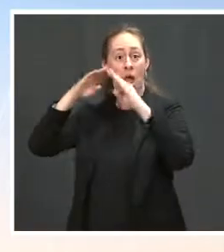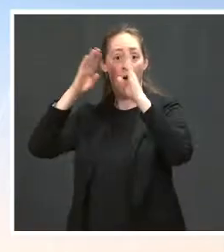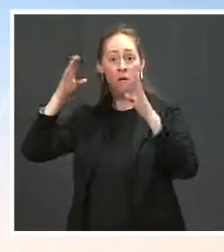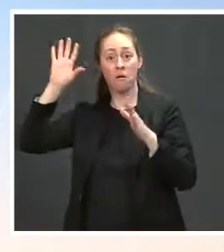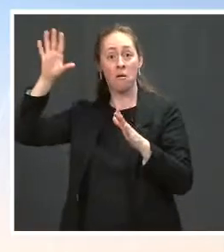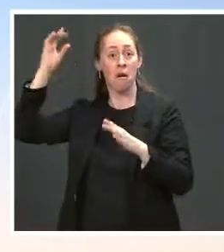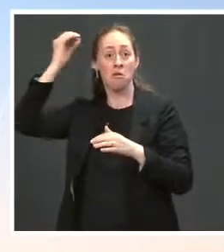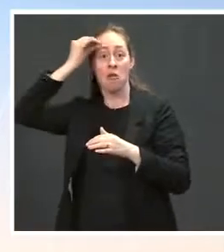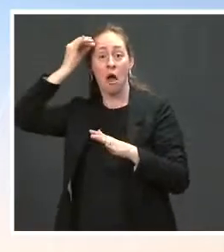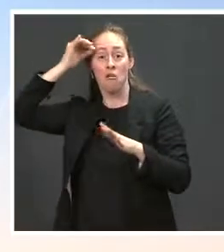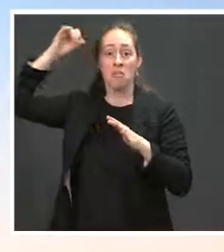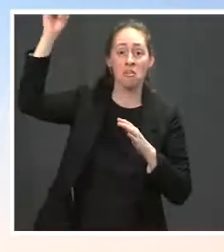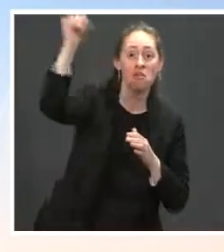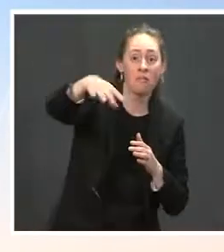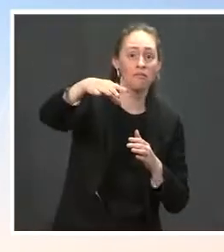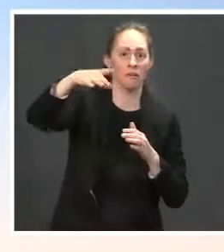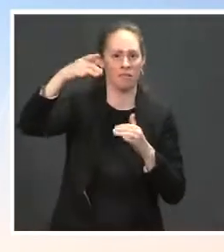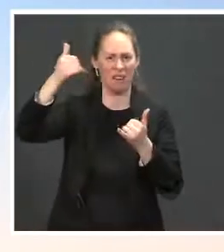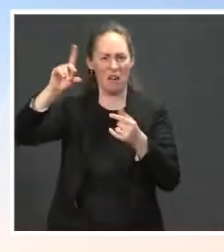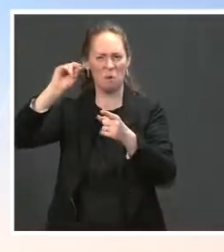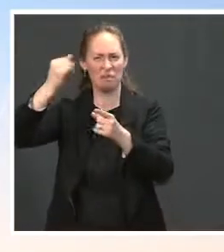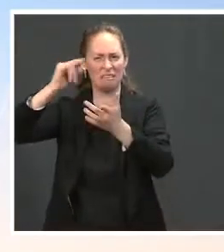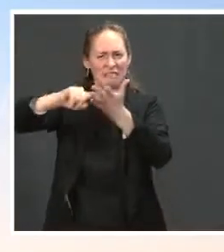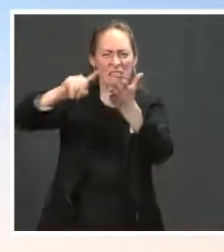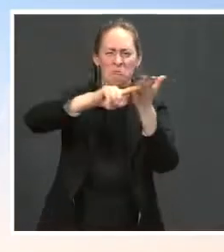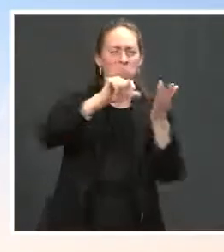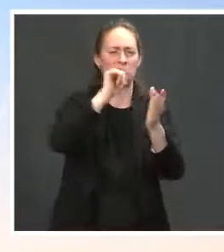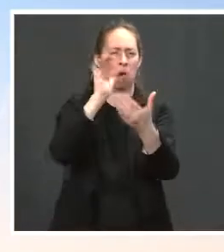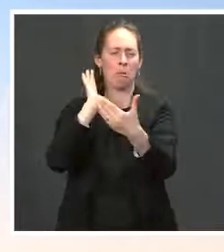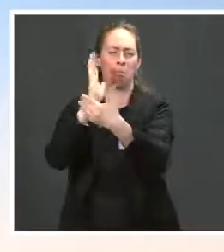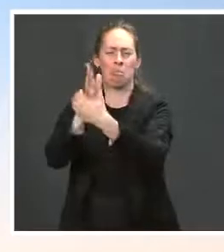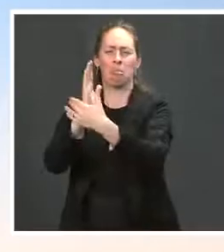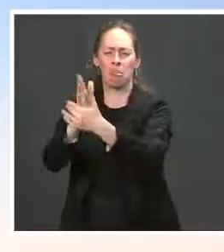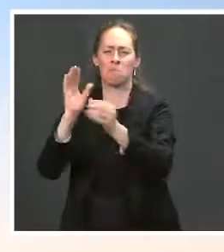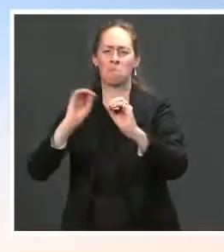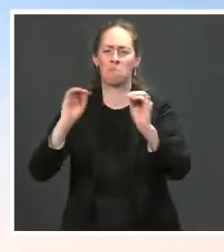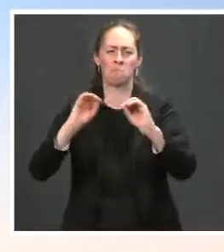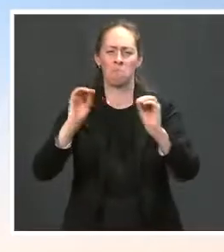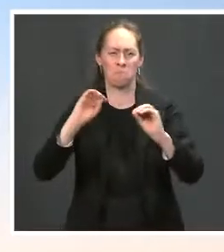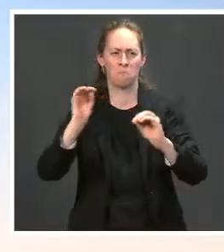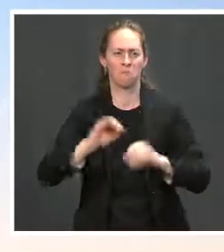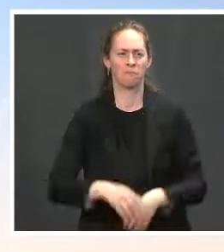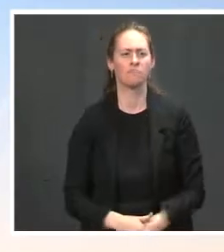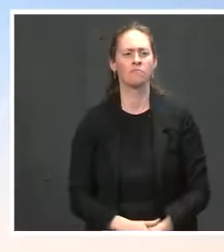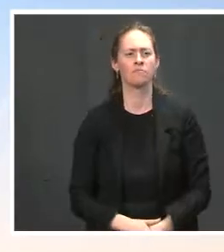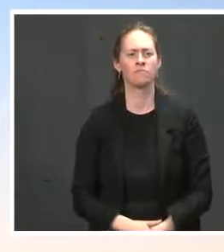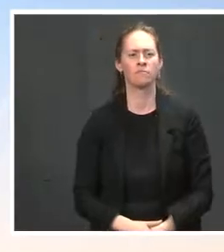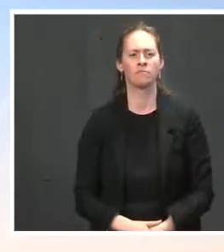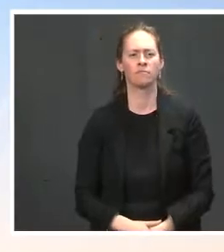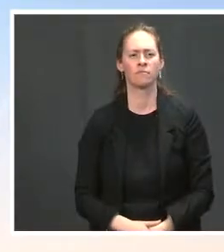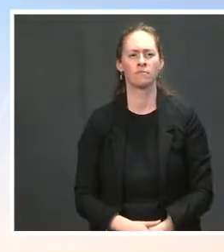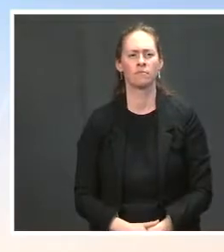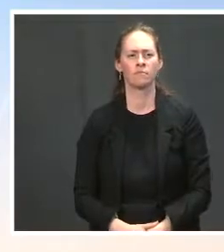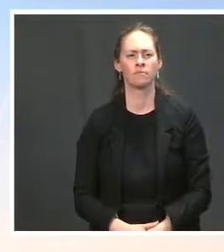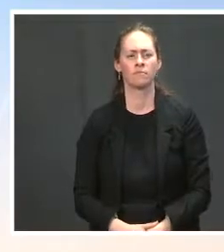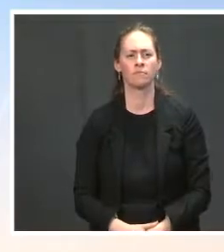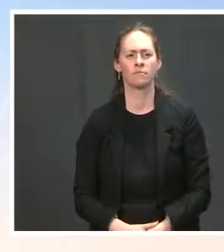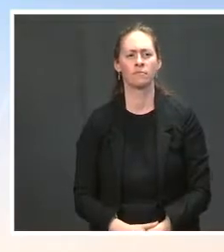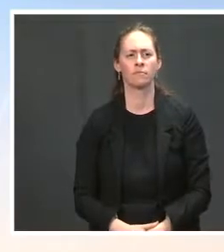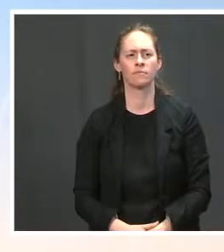DOJ ongoing consideration or ongoing litigation. Is that why that issue was absent from the slate of executive actions that the president